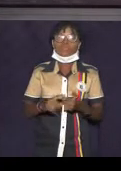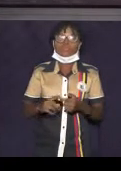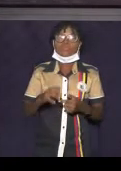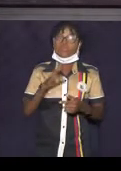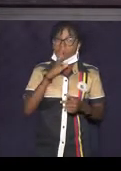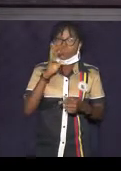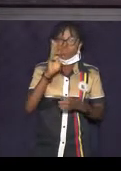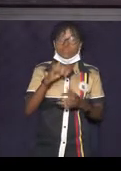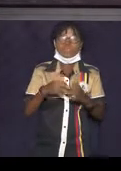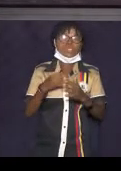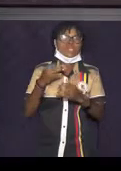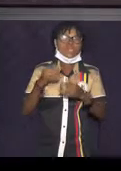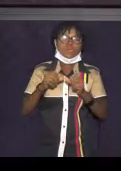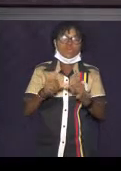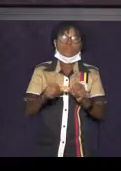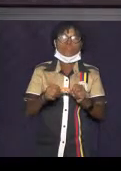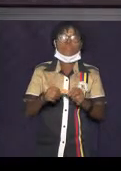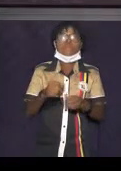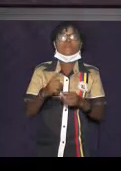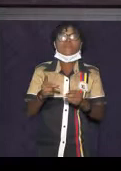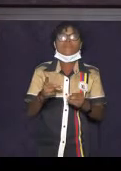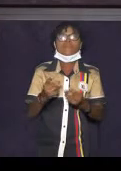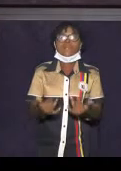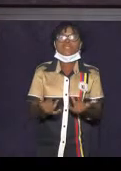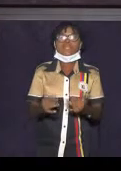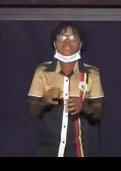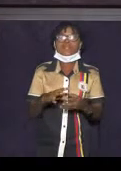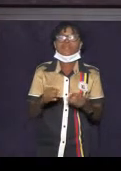tense. Write your answer.